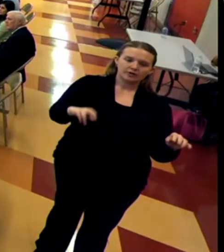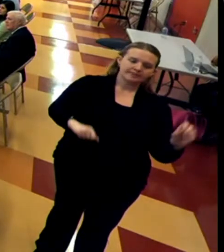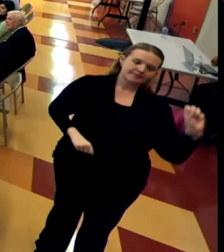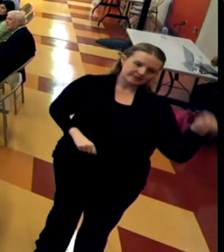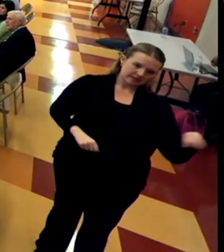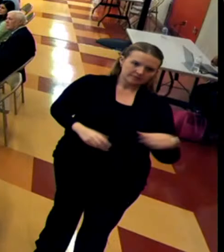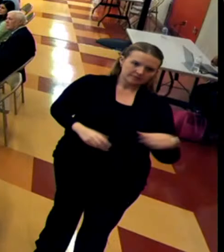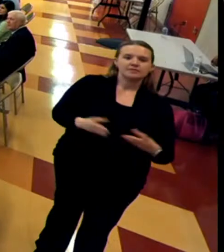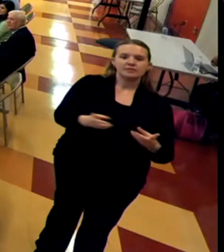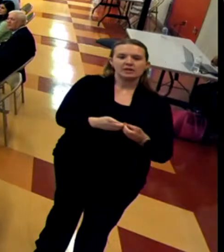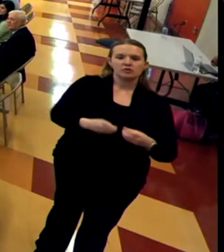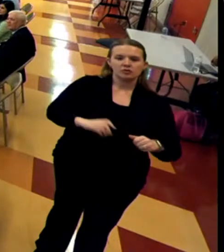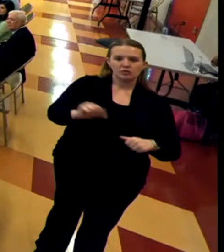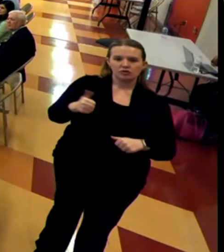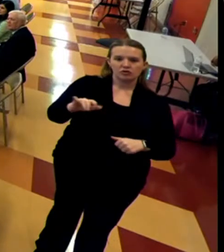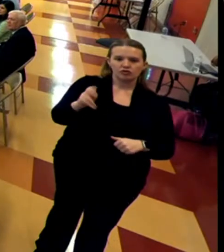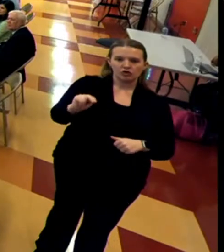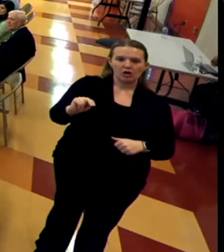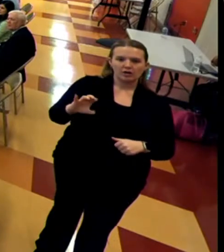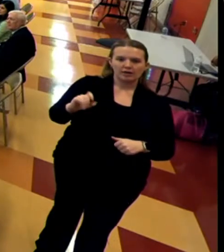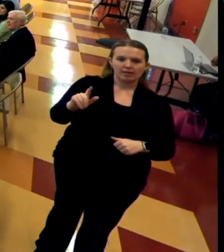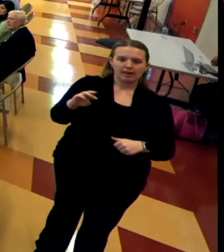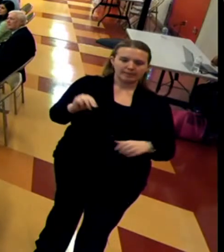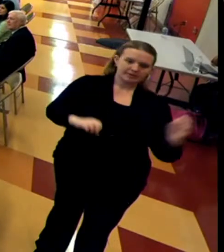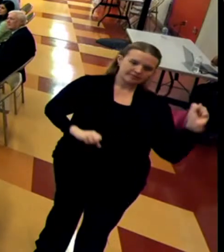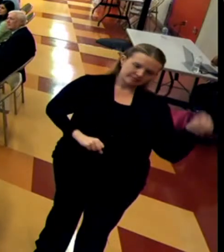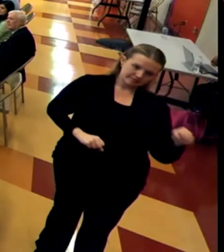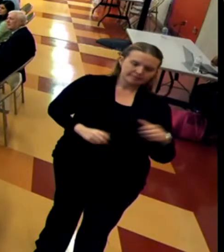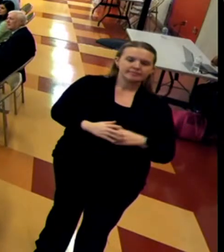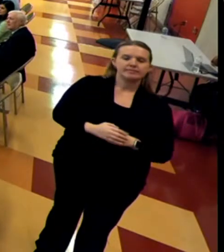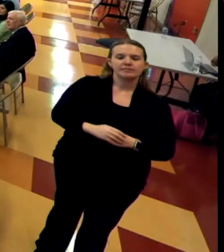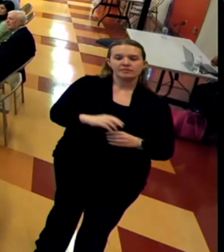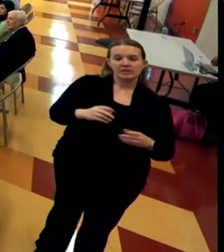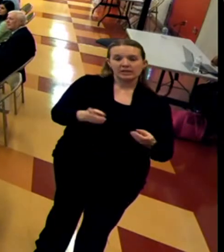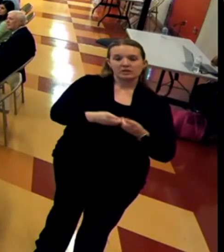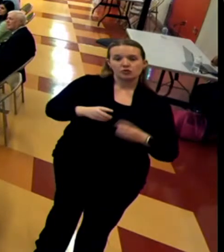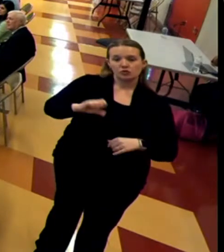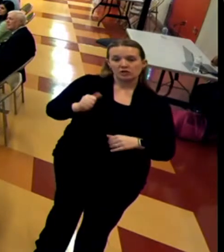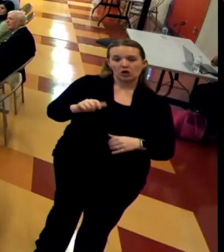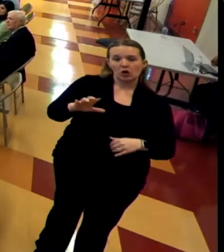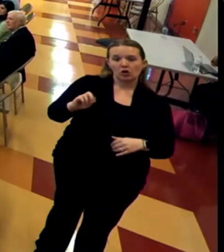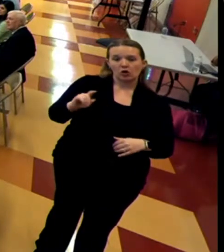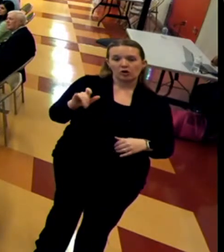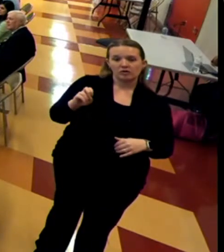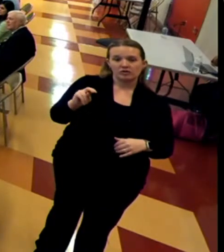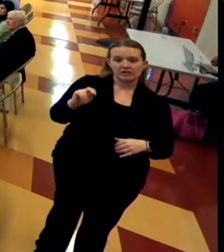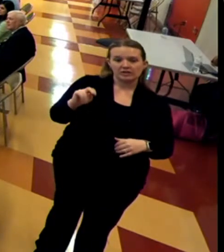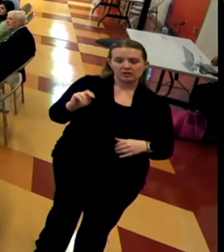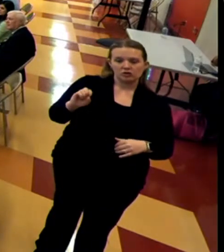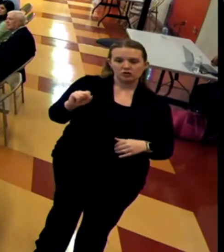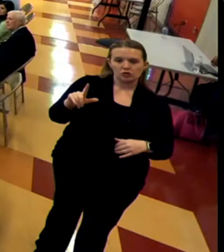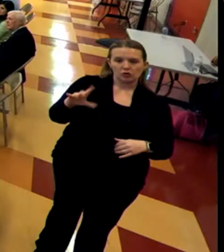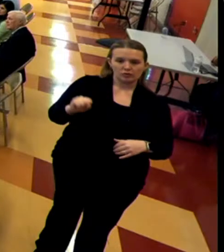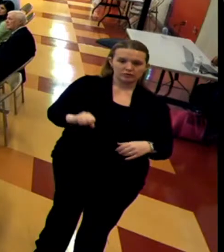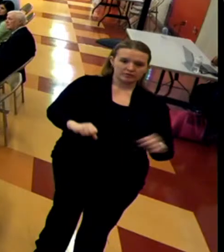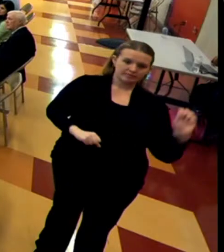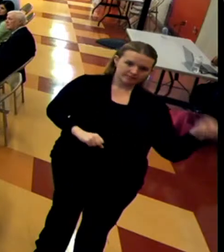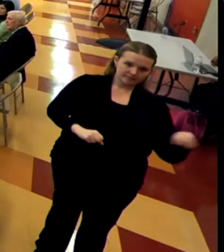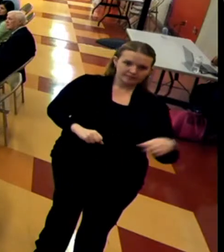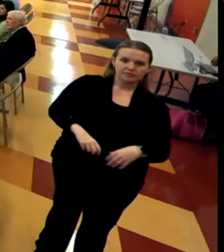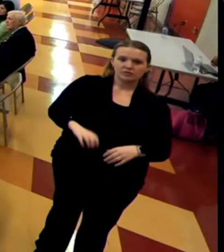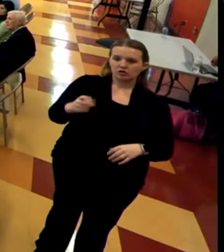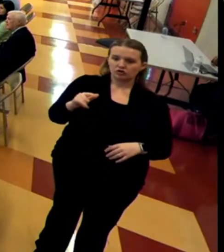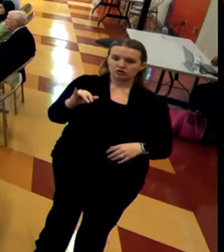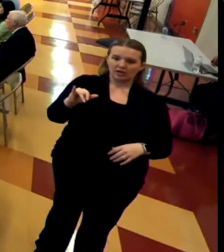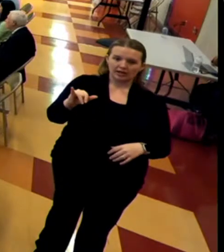Yay. District 10, John Clamp. Yay. District 10, Carlton Souls. Yay. Shelley